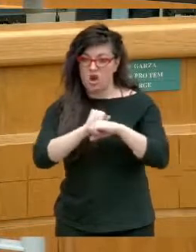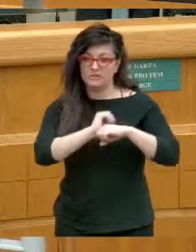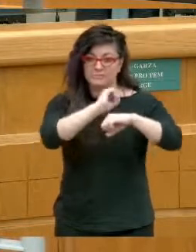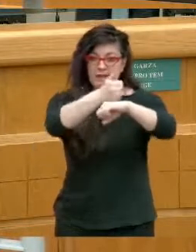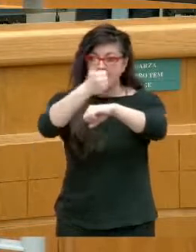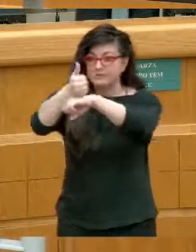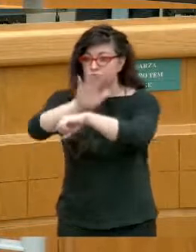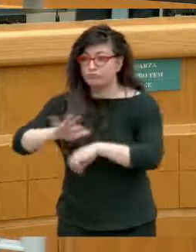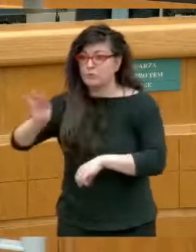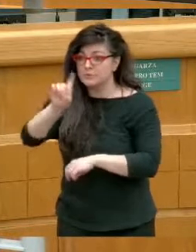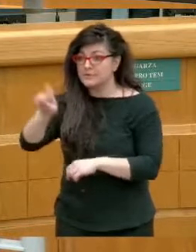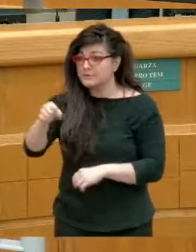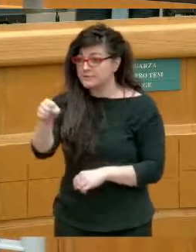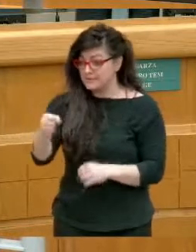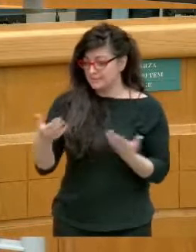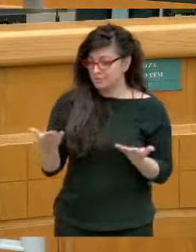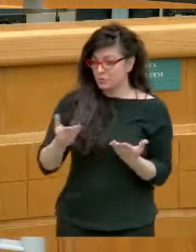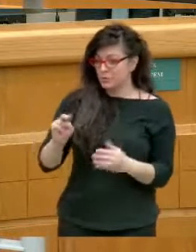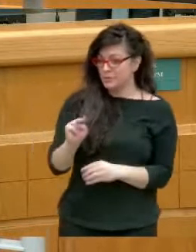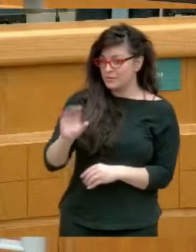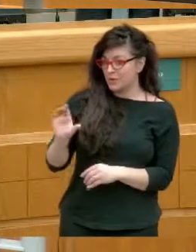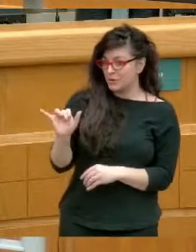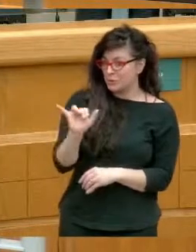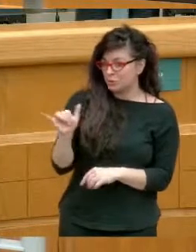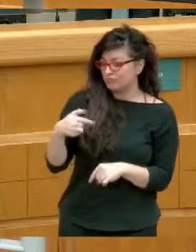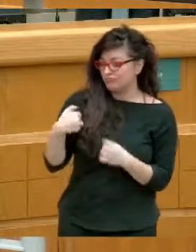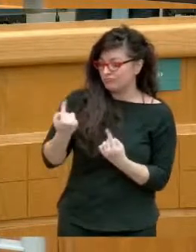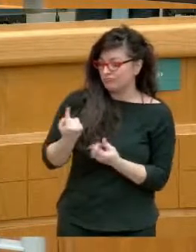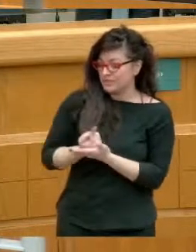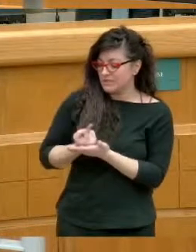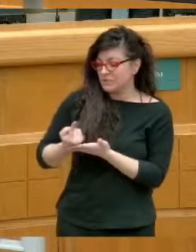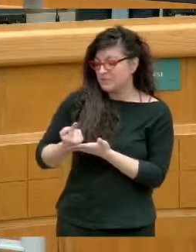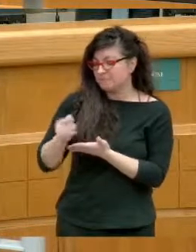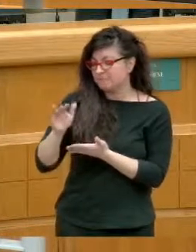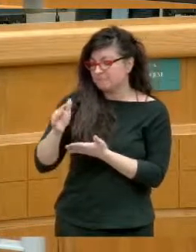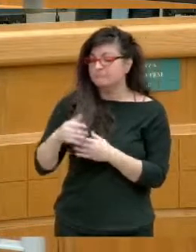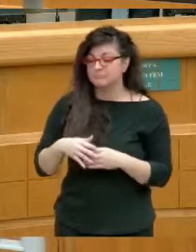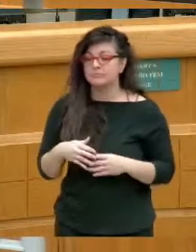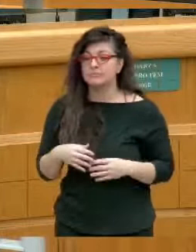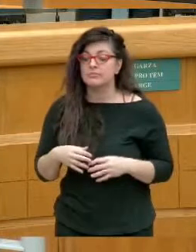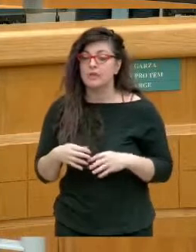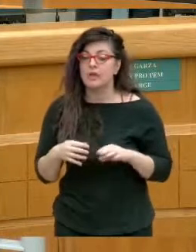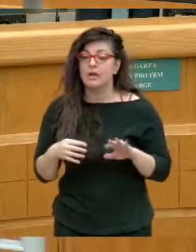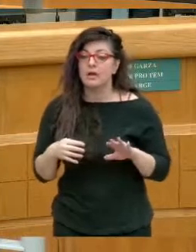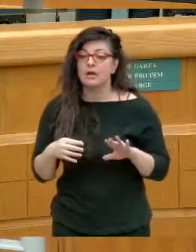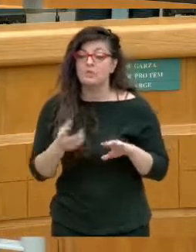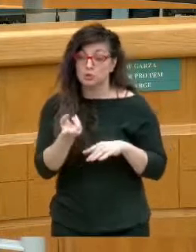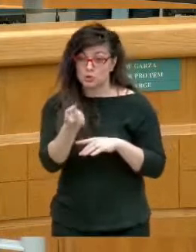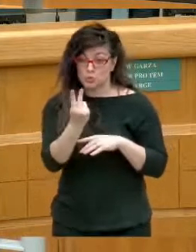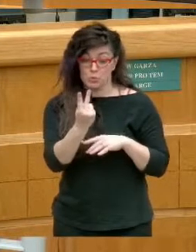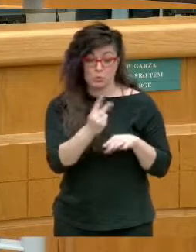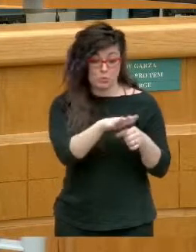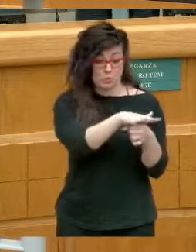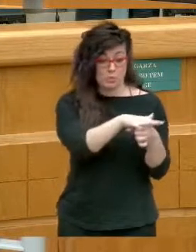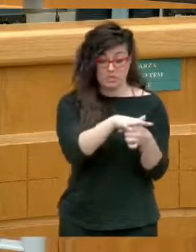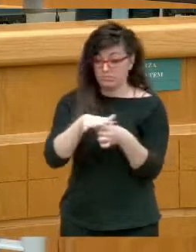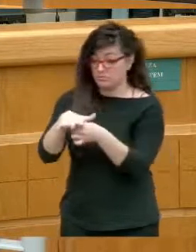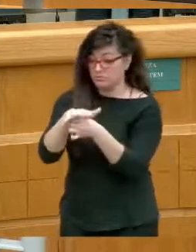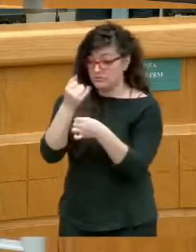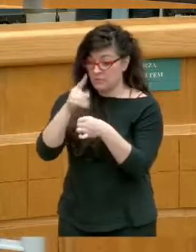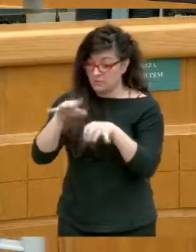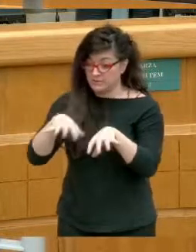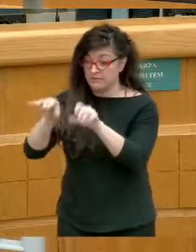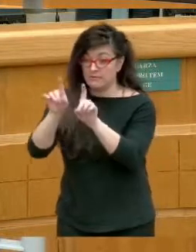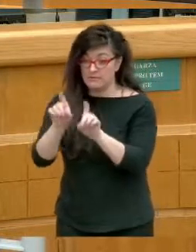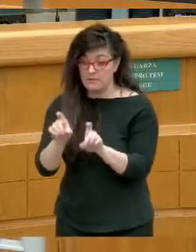but they've been in Nueces County through the last week or so. And there's 2 testing locations. One